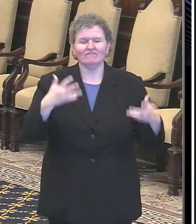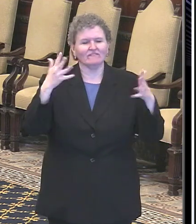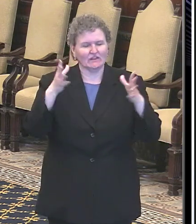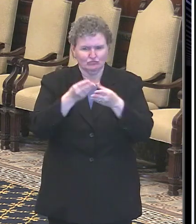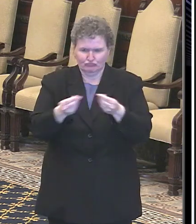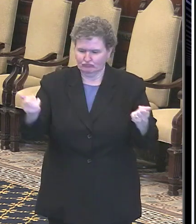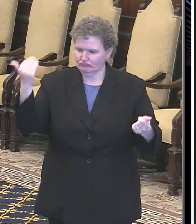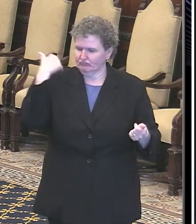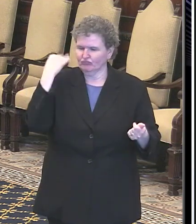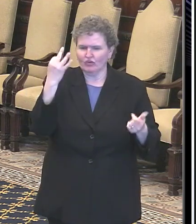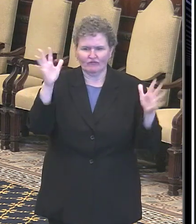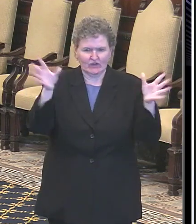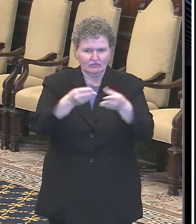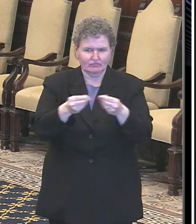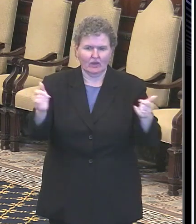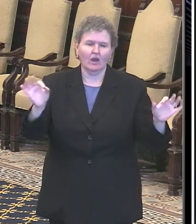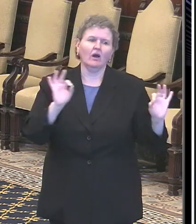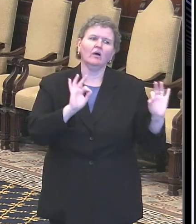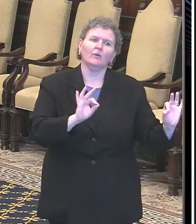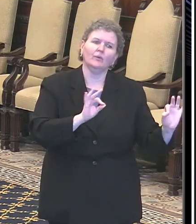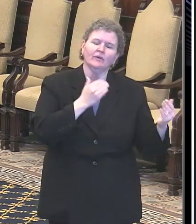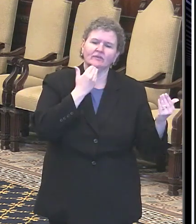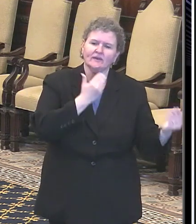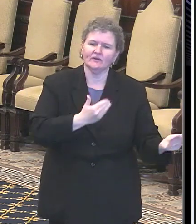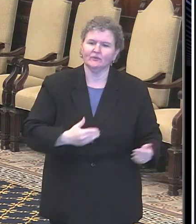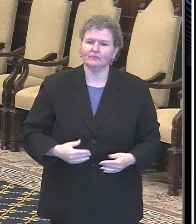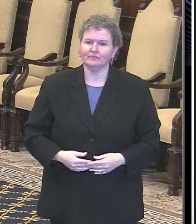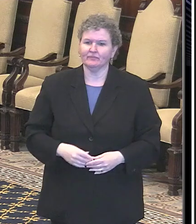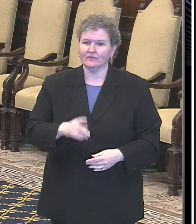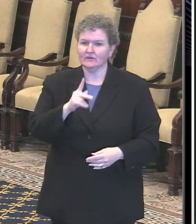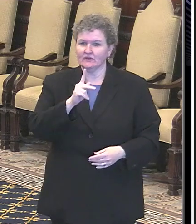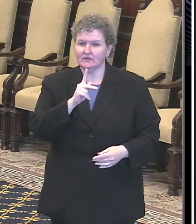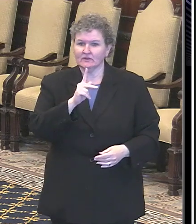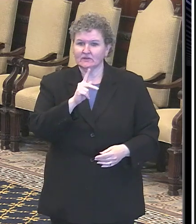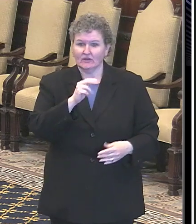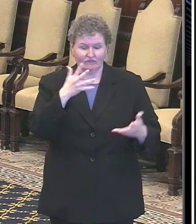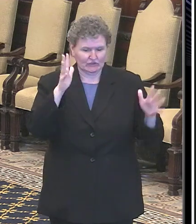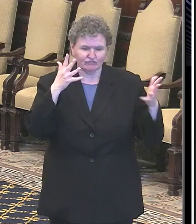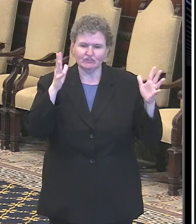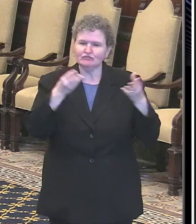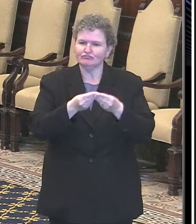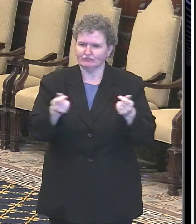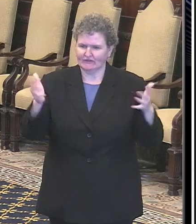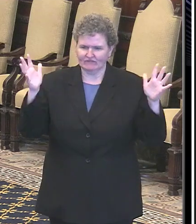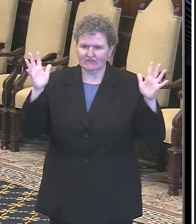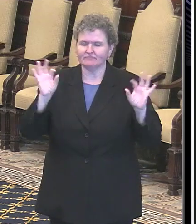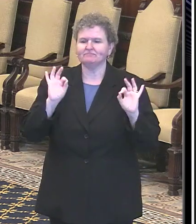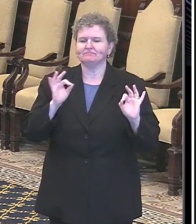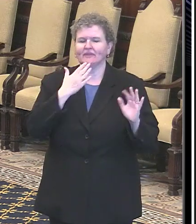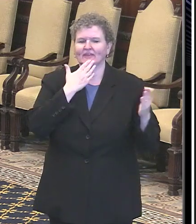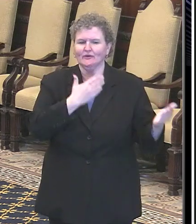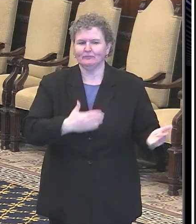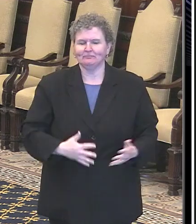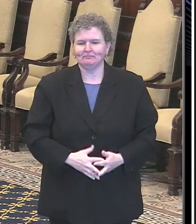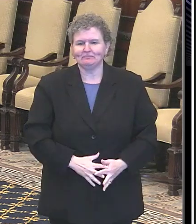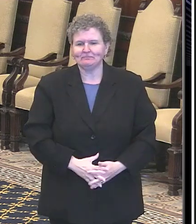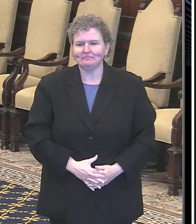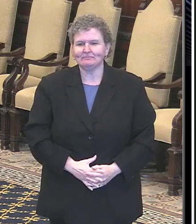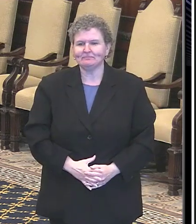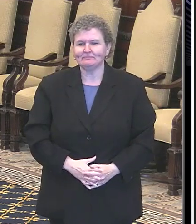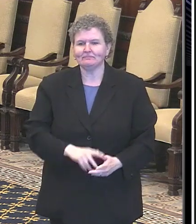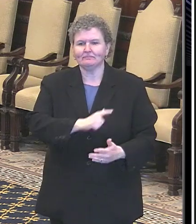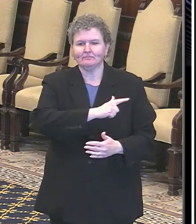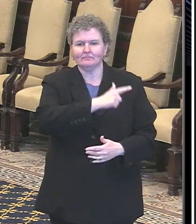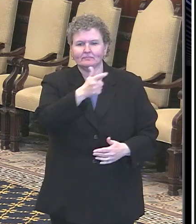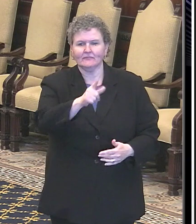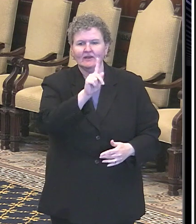you. Was that it, Daryl? You're good? Yep. Okay, very good. Kennedy Rose of the Philadelphia Business